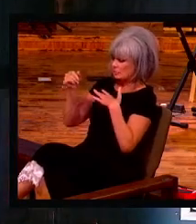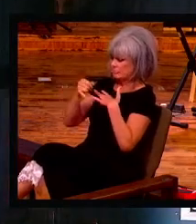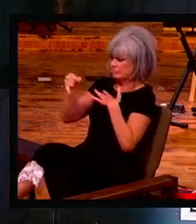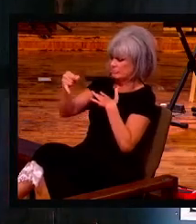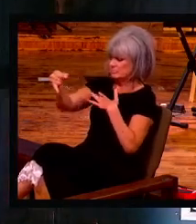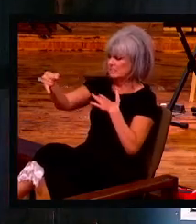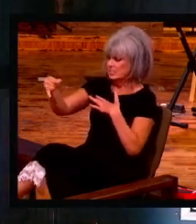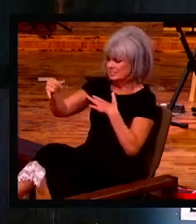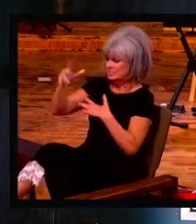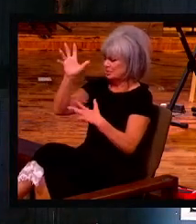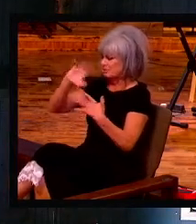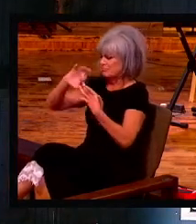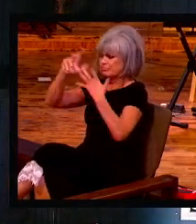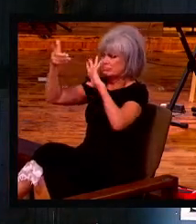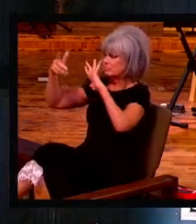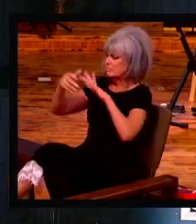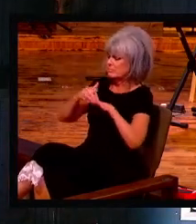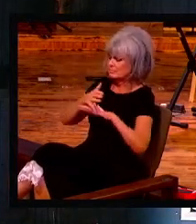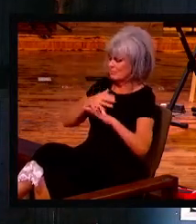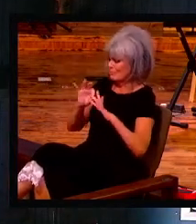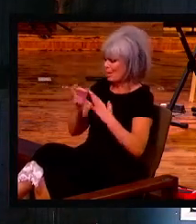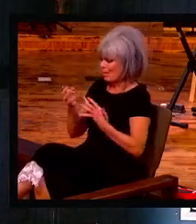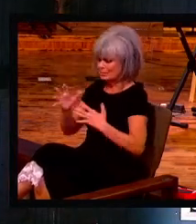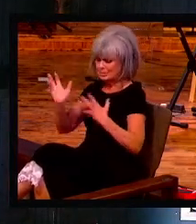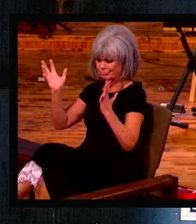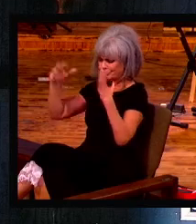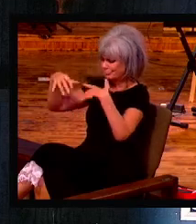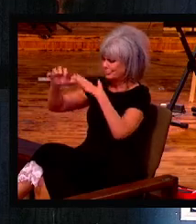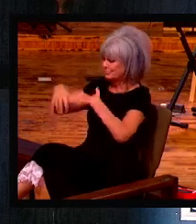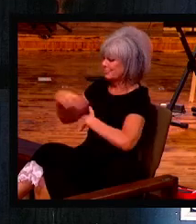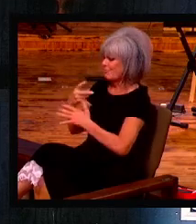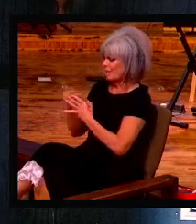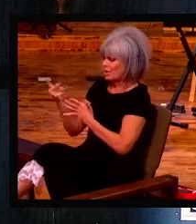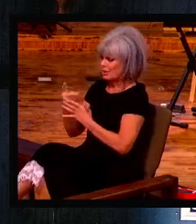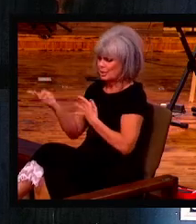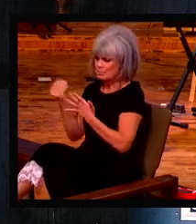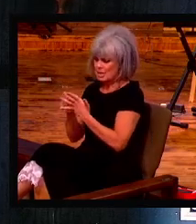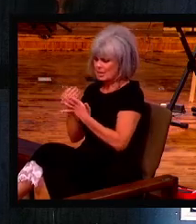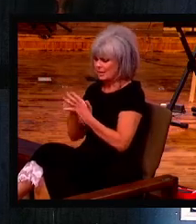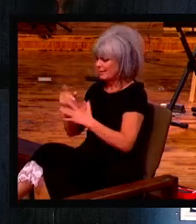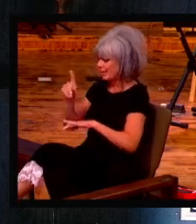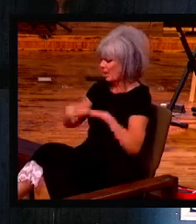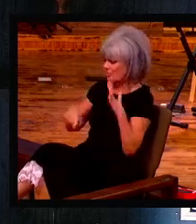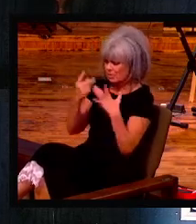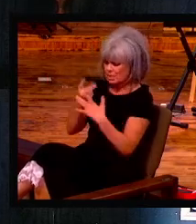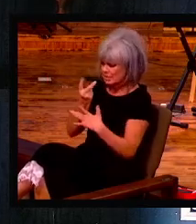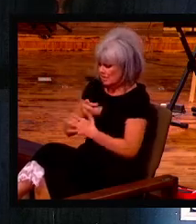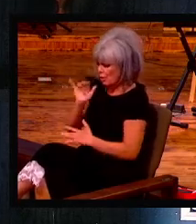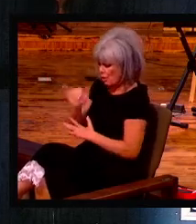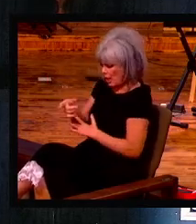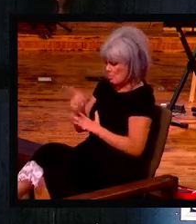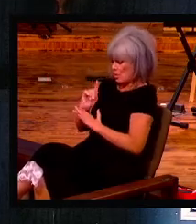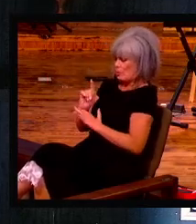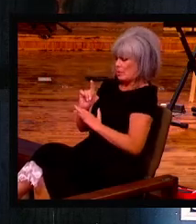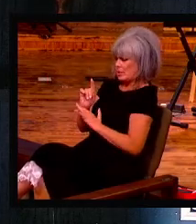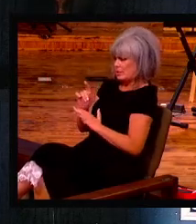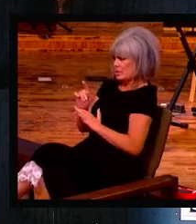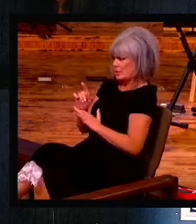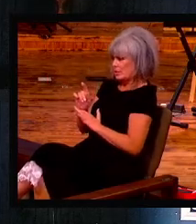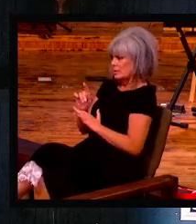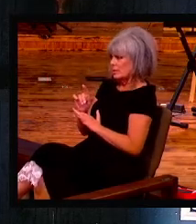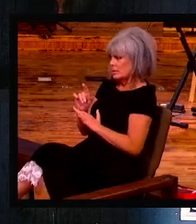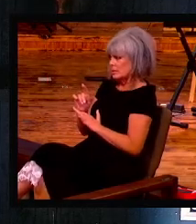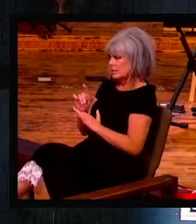going haywire in your life, everything's blowing up in your family, everything's failing in the finances, like you can't figure it out. It's in that moment when the enemy wants to come and put his foot right on your